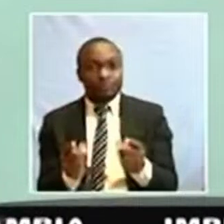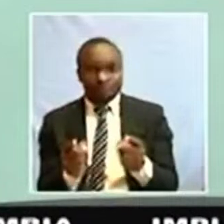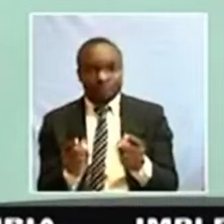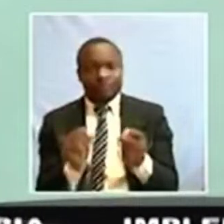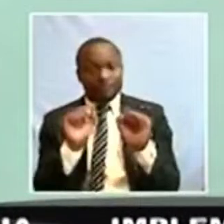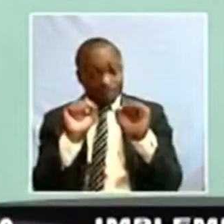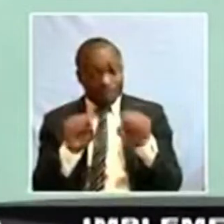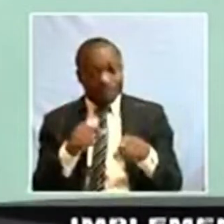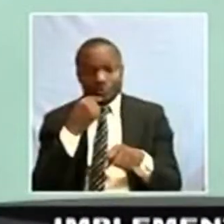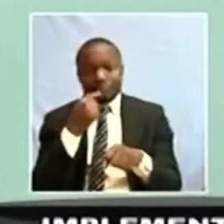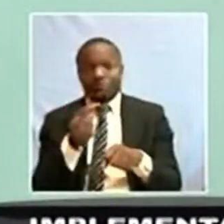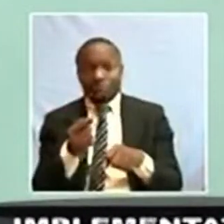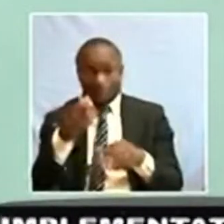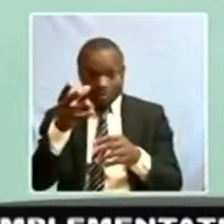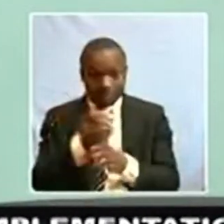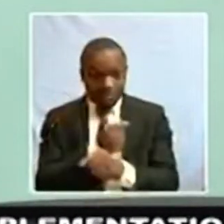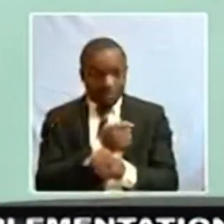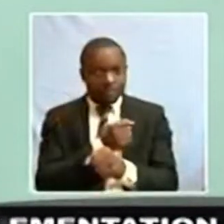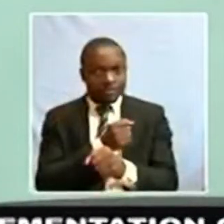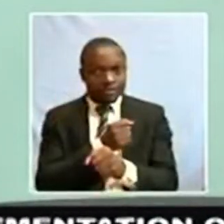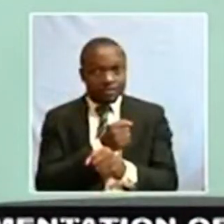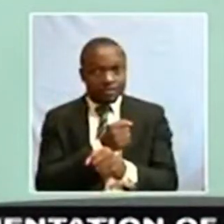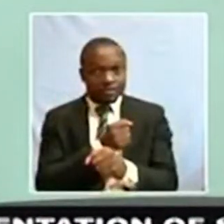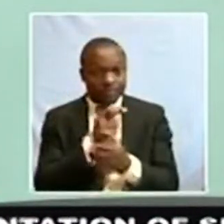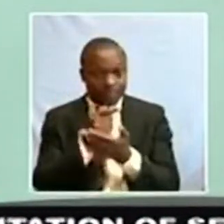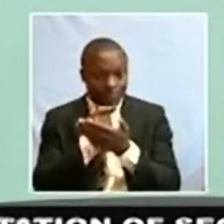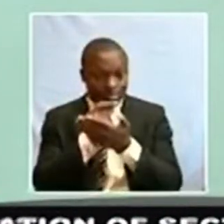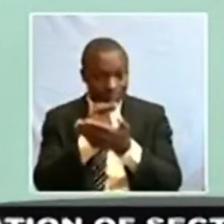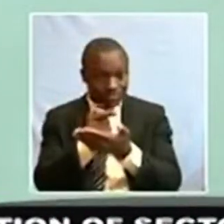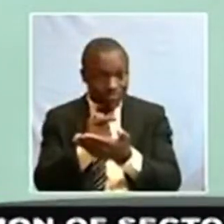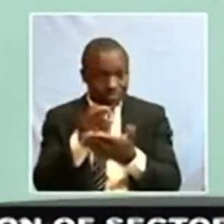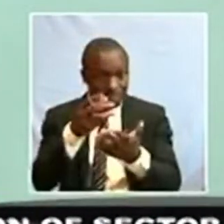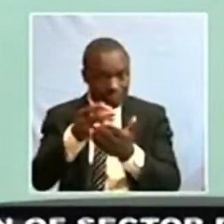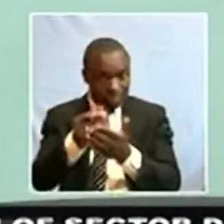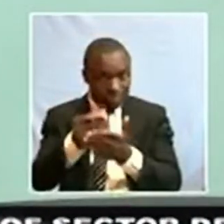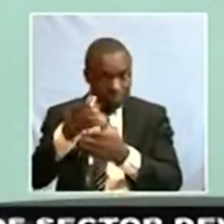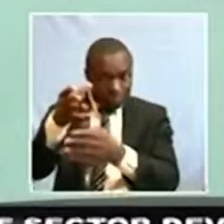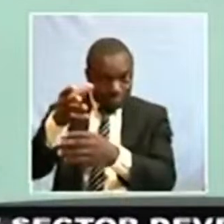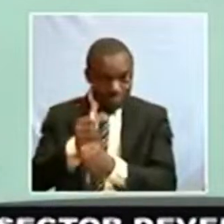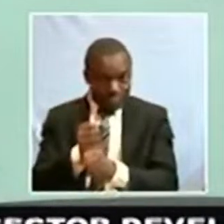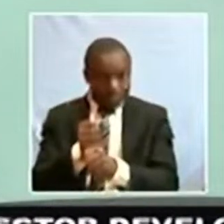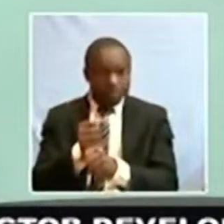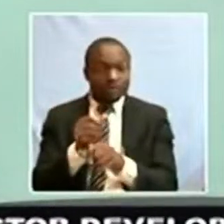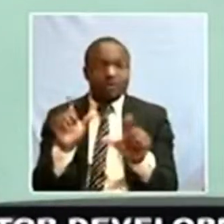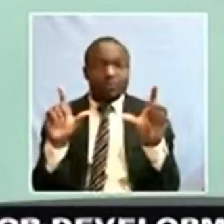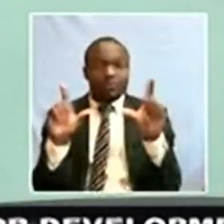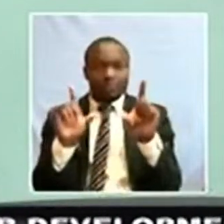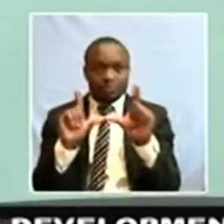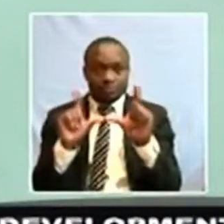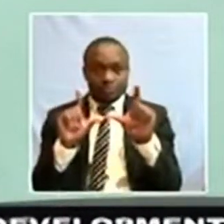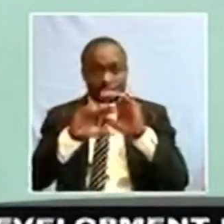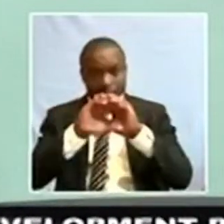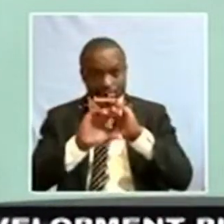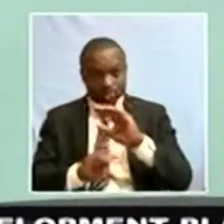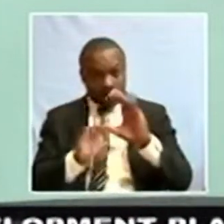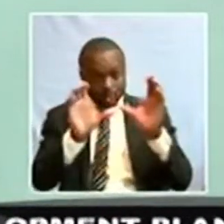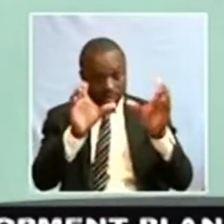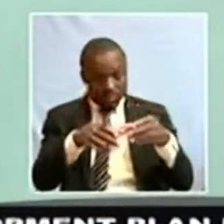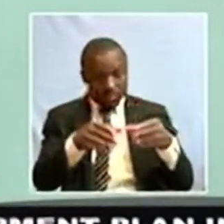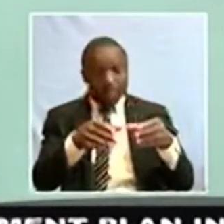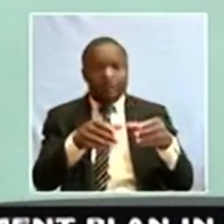can confirm that we are getting a grant when the money is received from licenses. Under community sport,